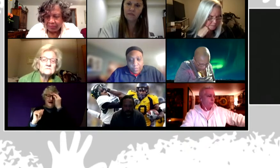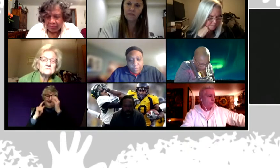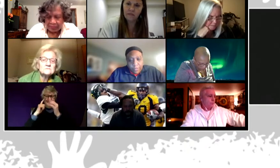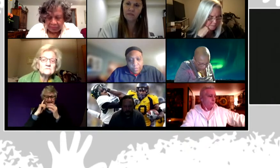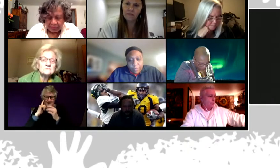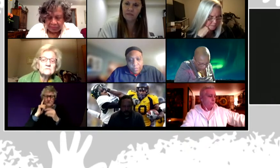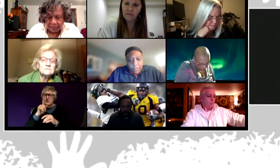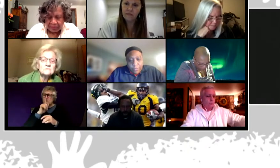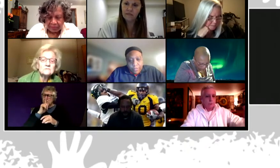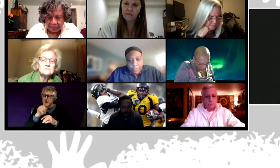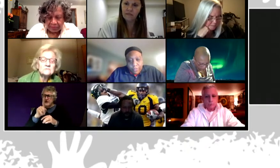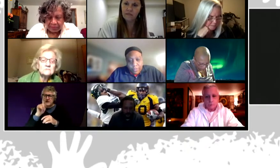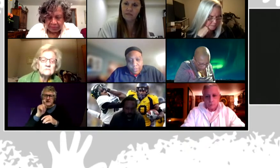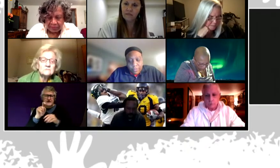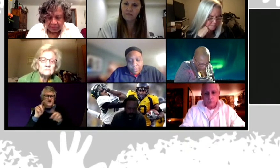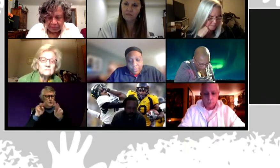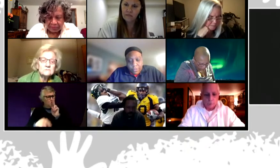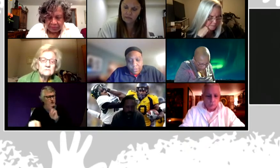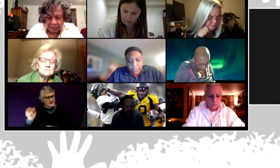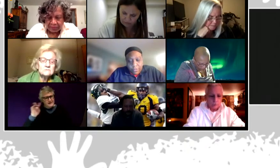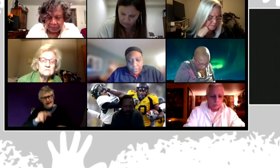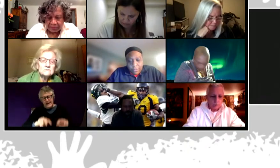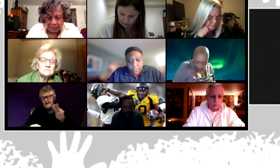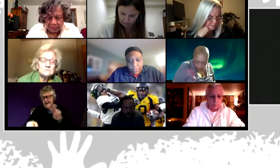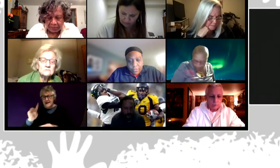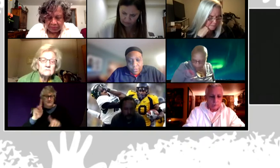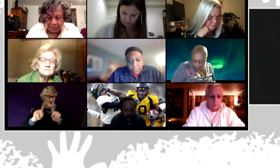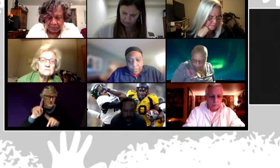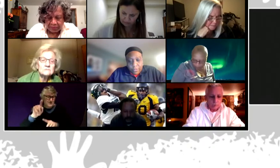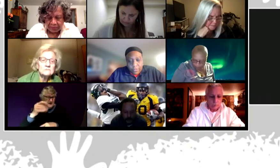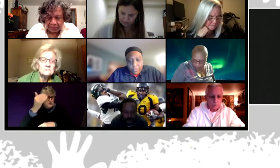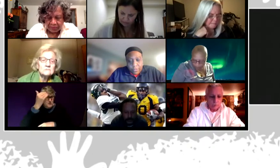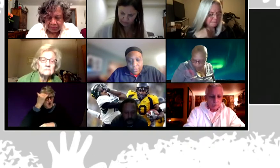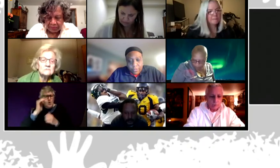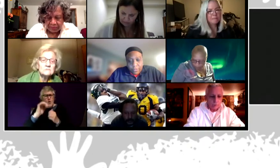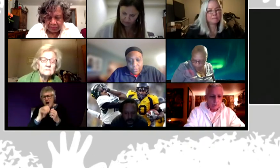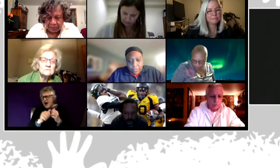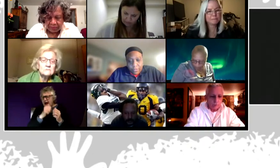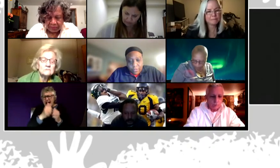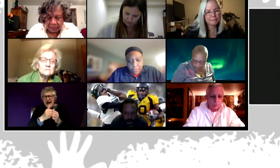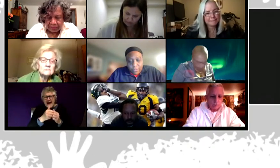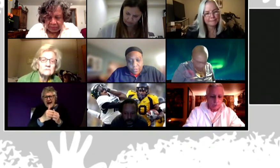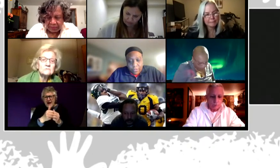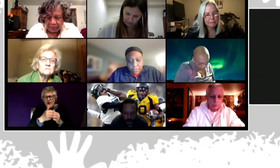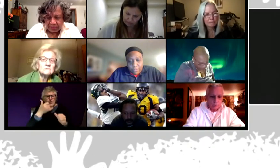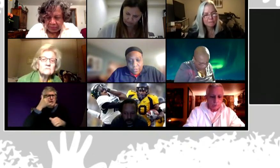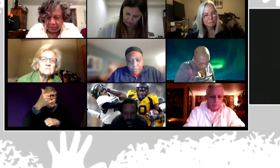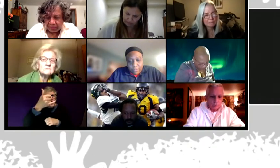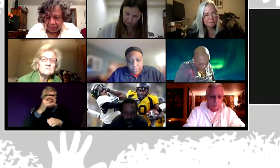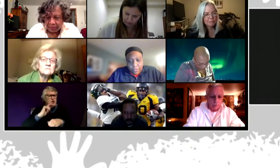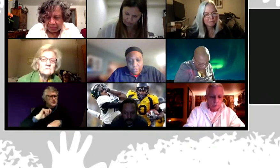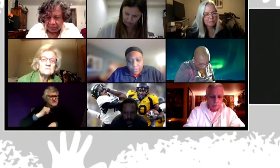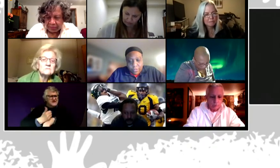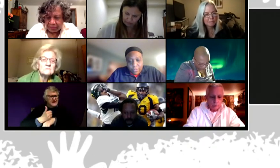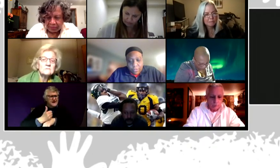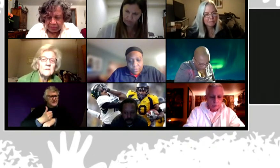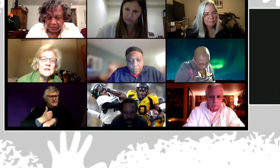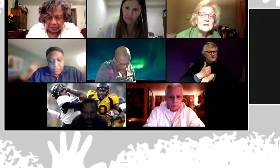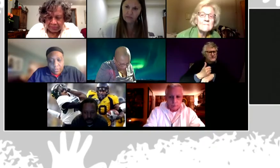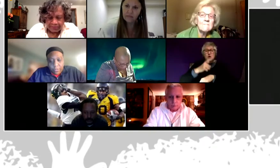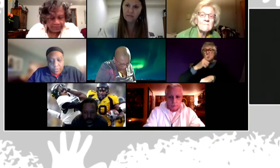that, that people need to know how calls are set up and who arrives and what role they're